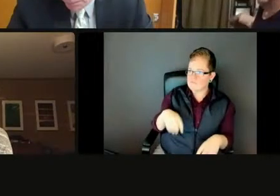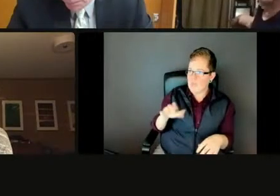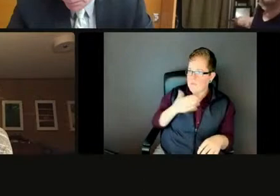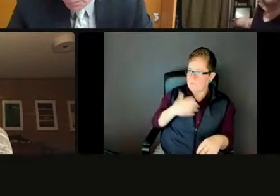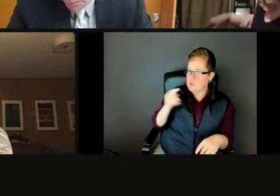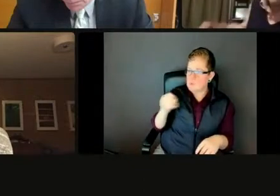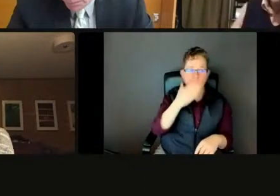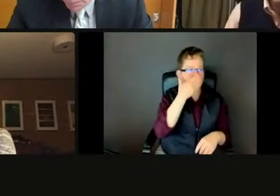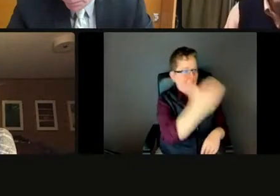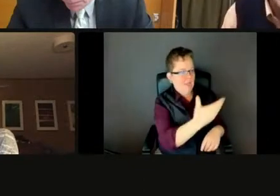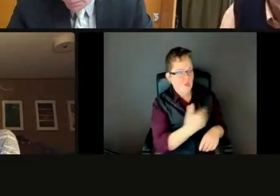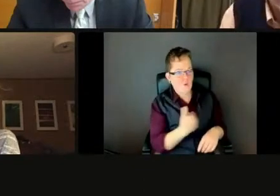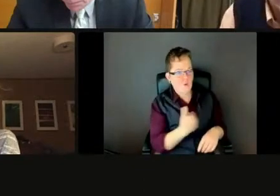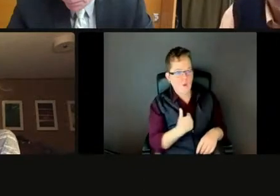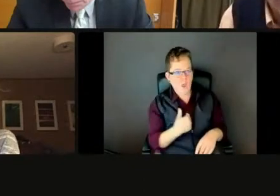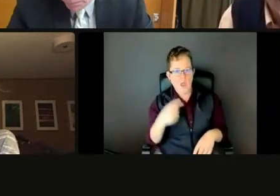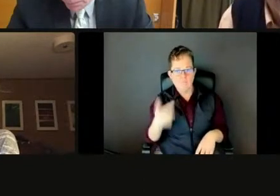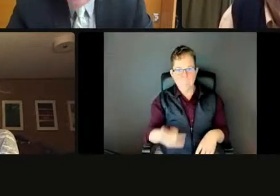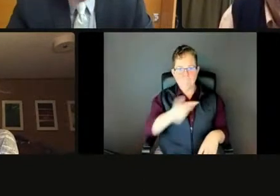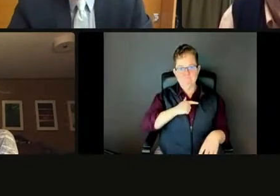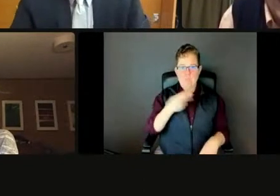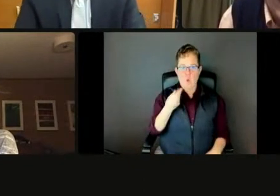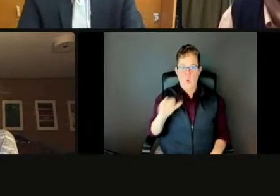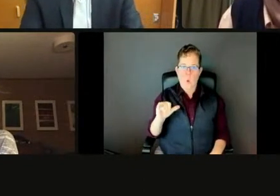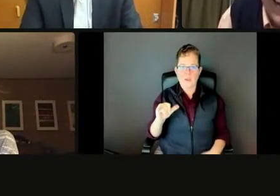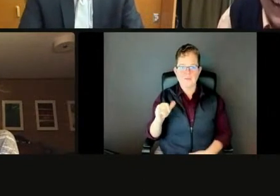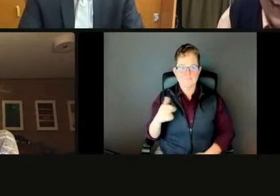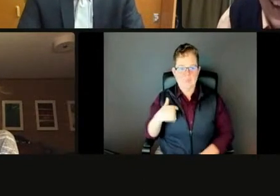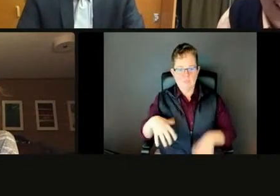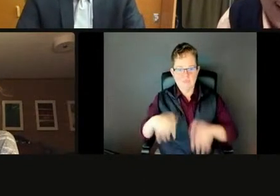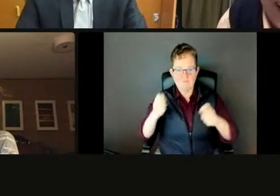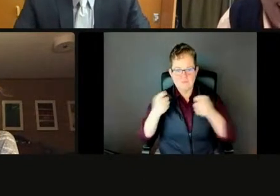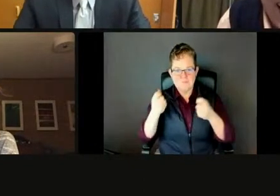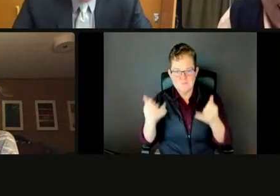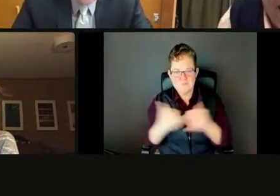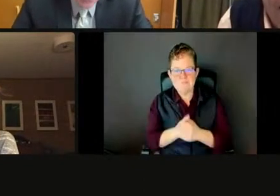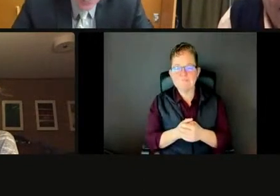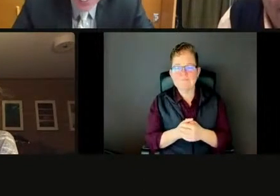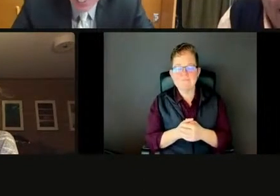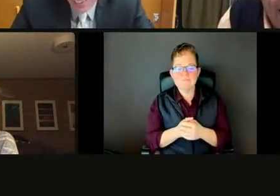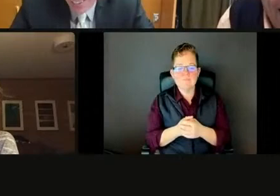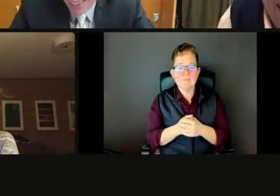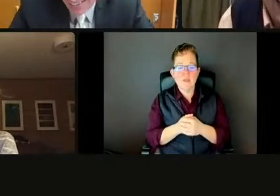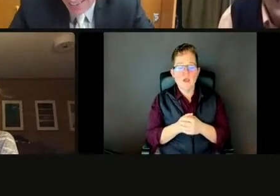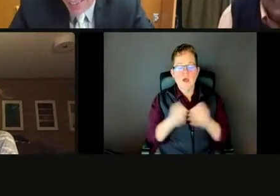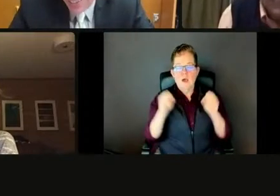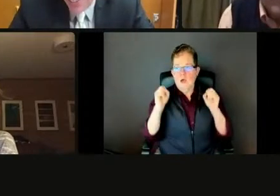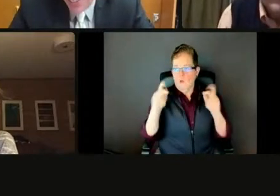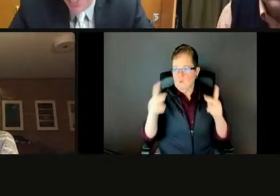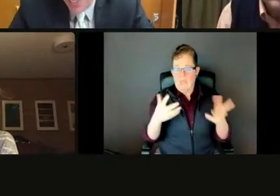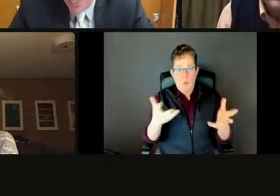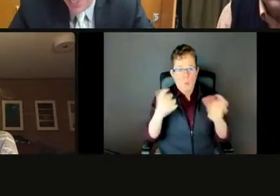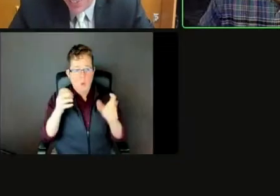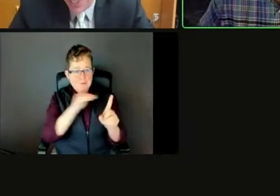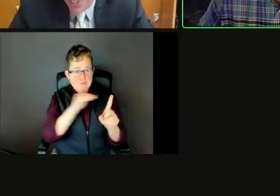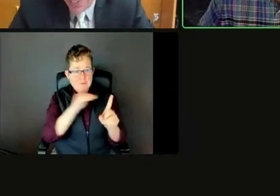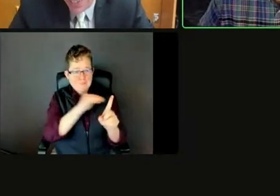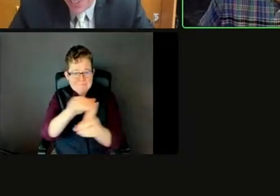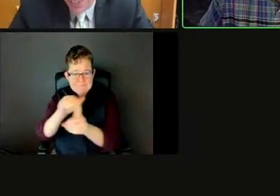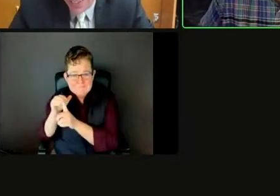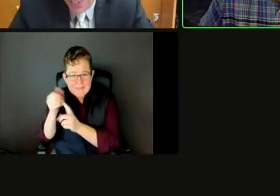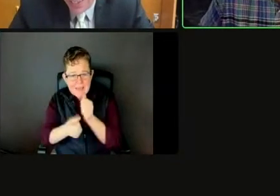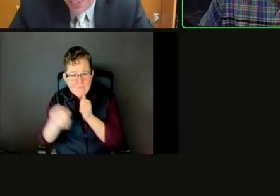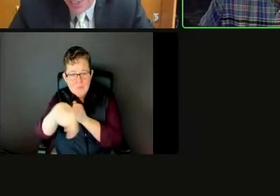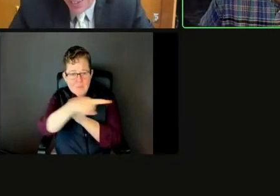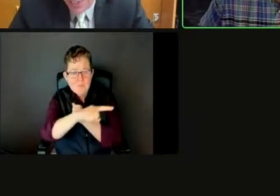with that, I'm going to call on myself. So, and then I'll get to some other hands. So I just wanted to remind everybody about